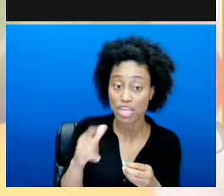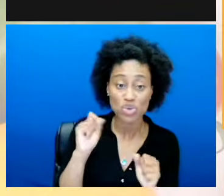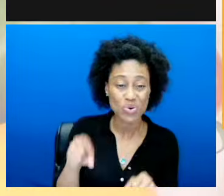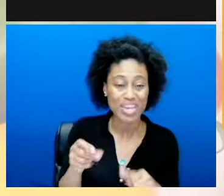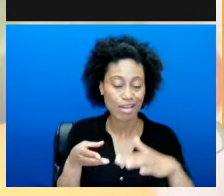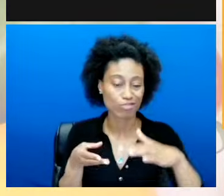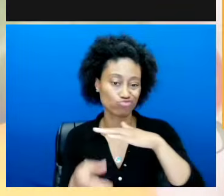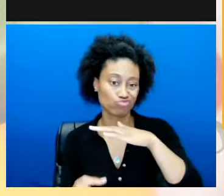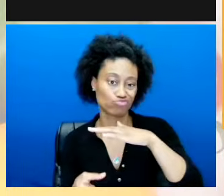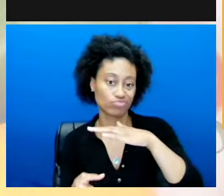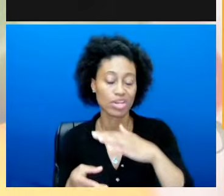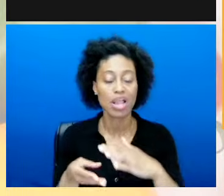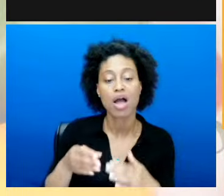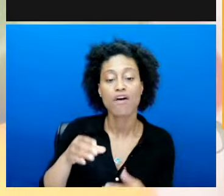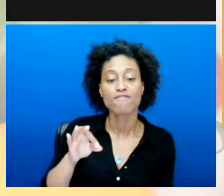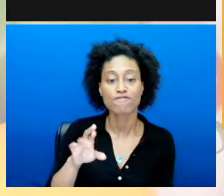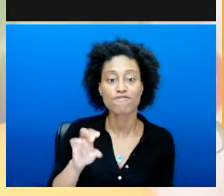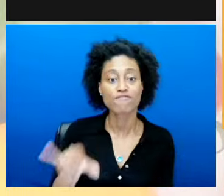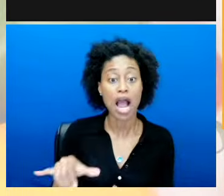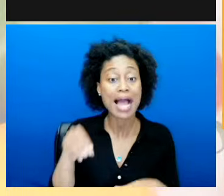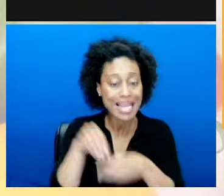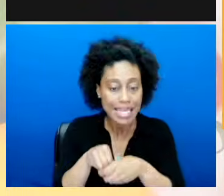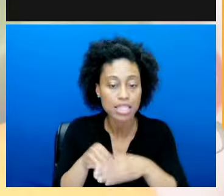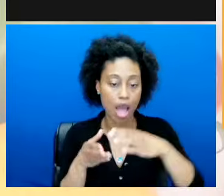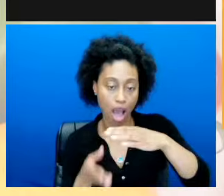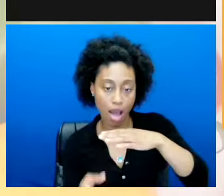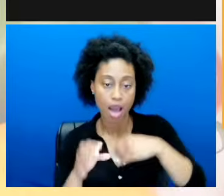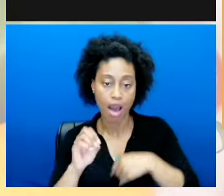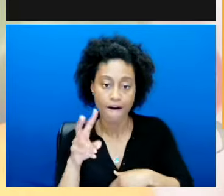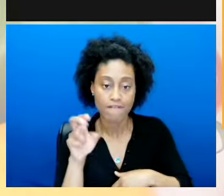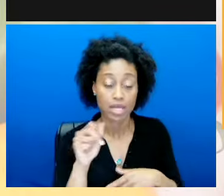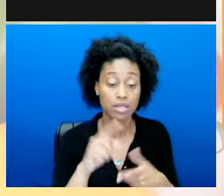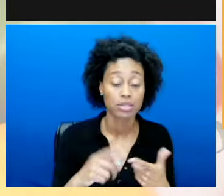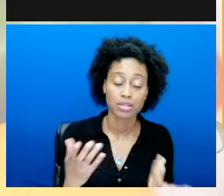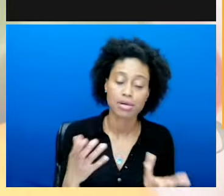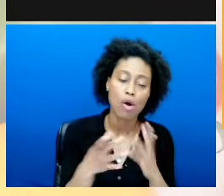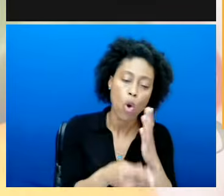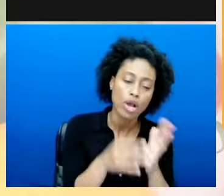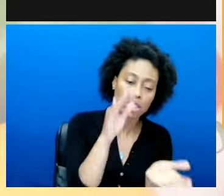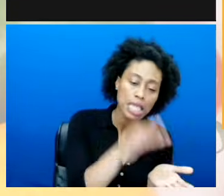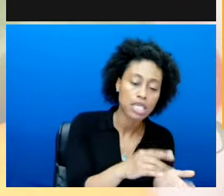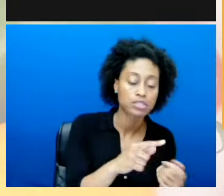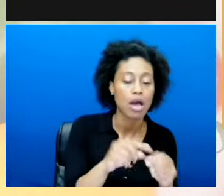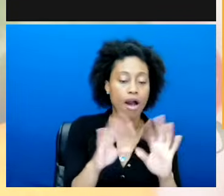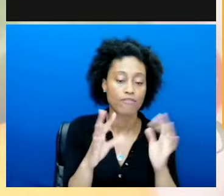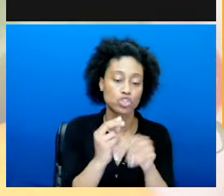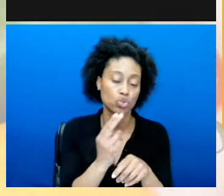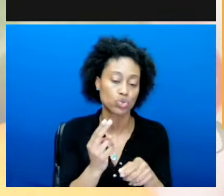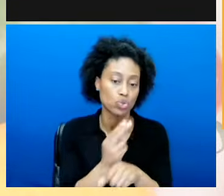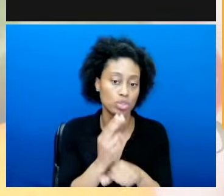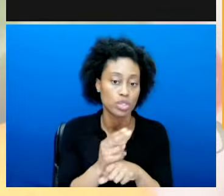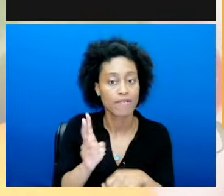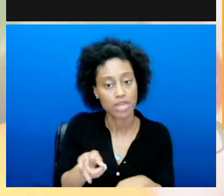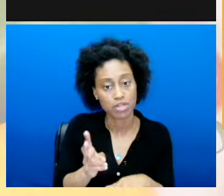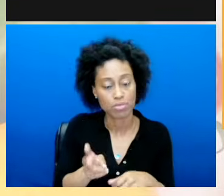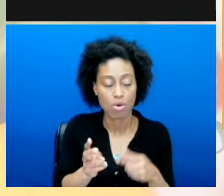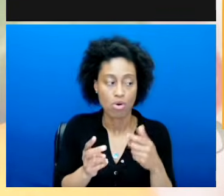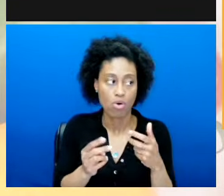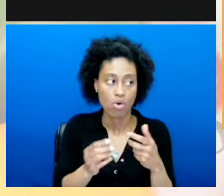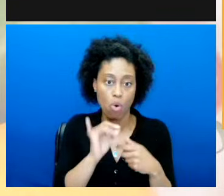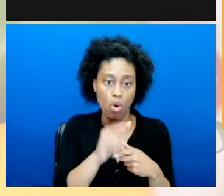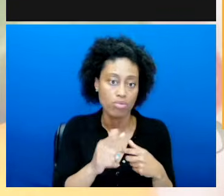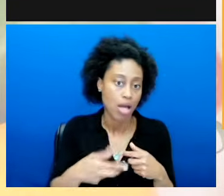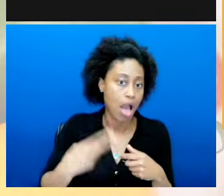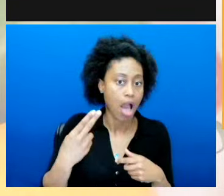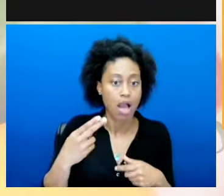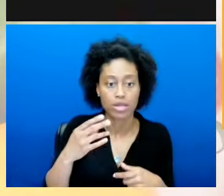fry instead of deep frying. So that's a way to cut down on oil, obviously using vegetable oil with a high smoke point.